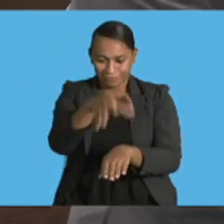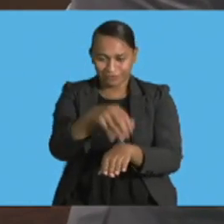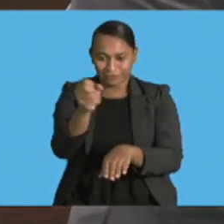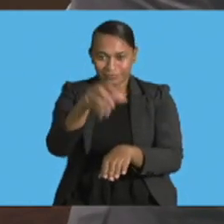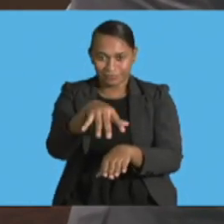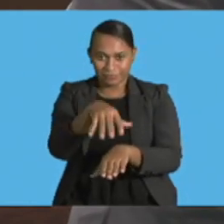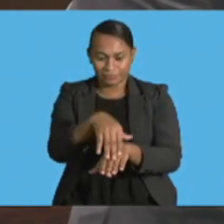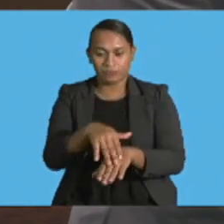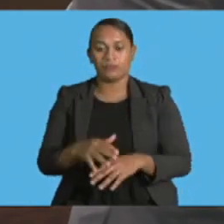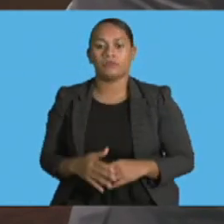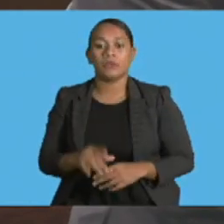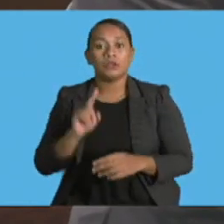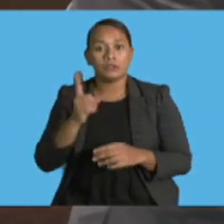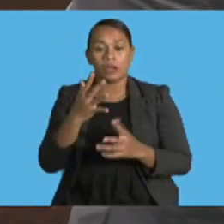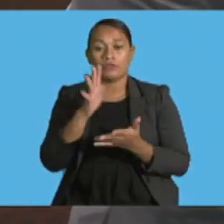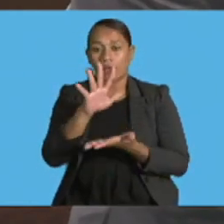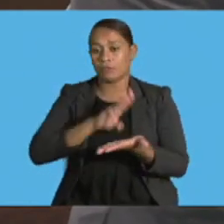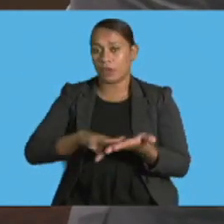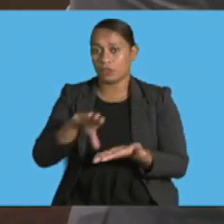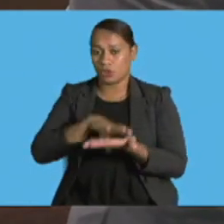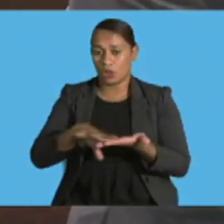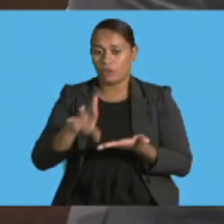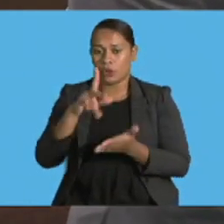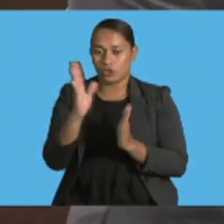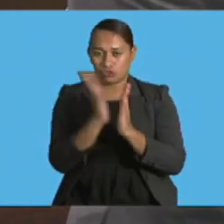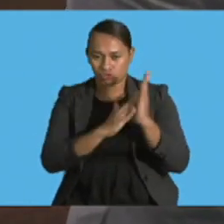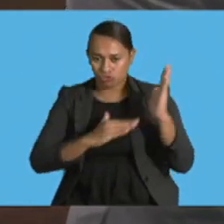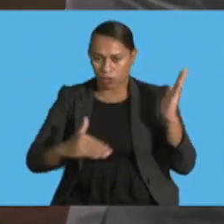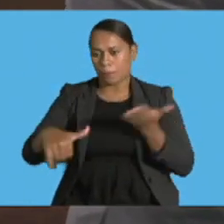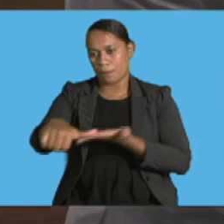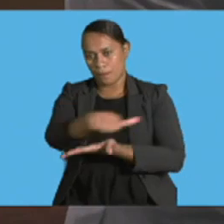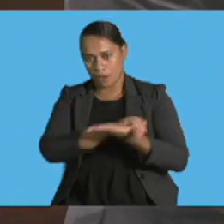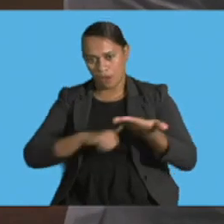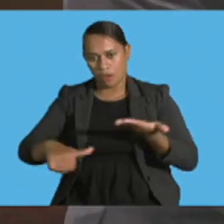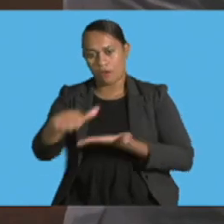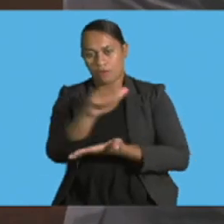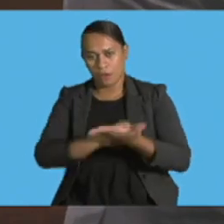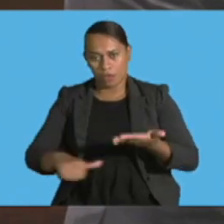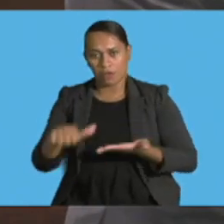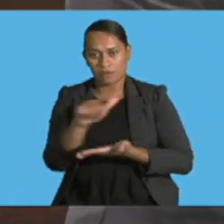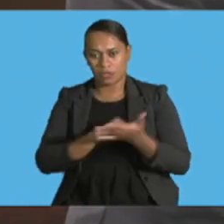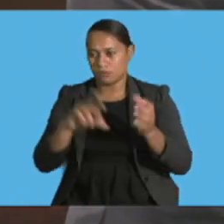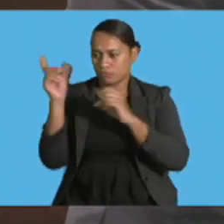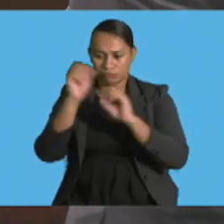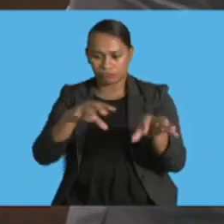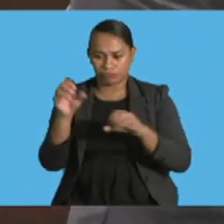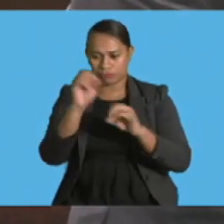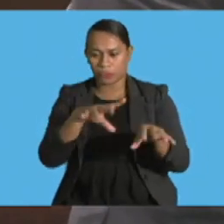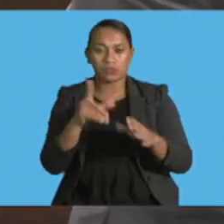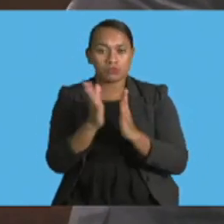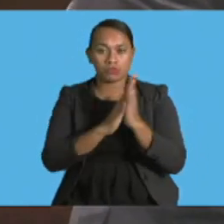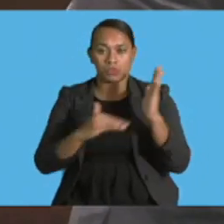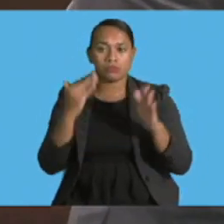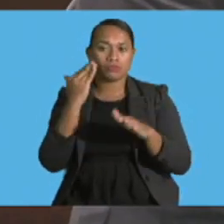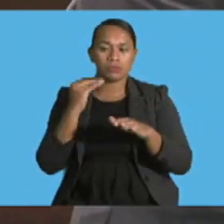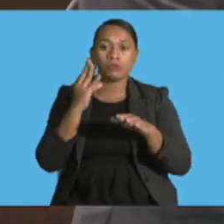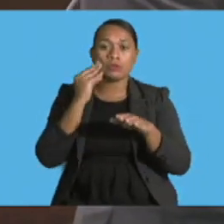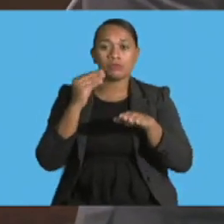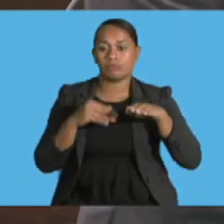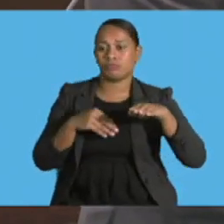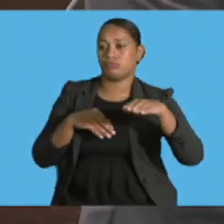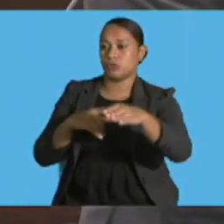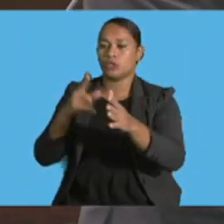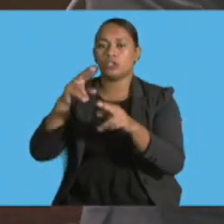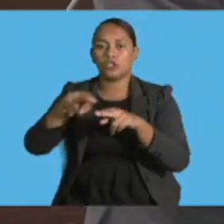trucks that subsidizes FAC cartage of cane to mills. During the